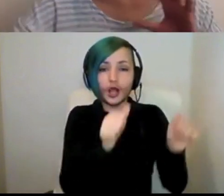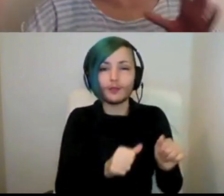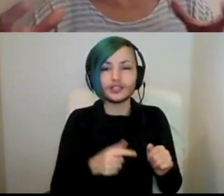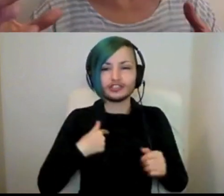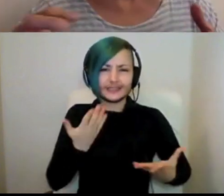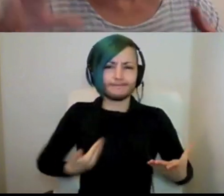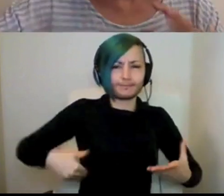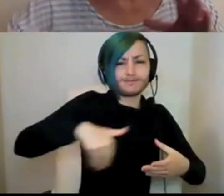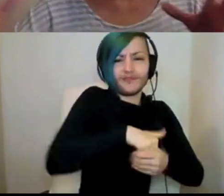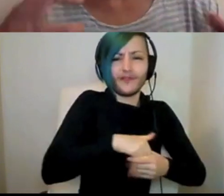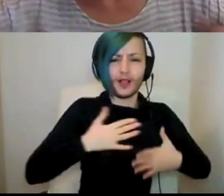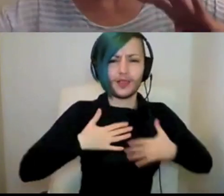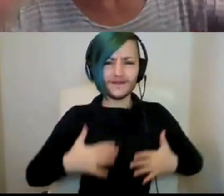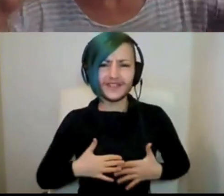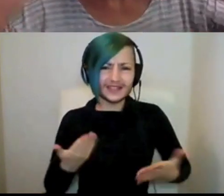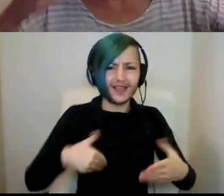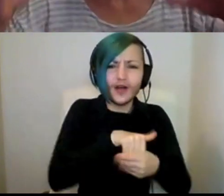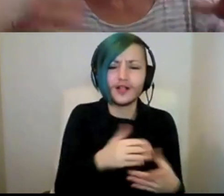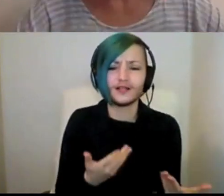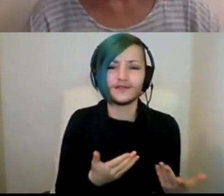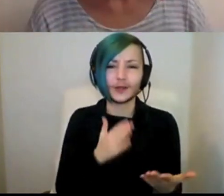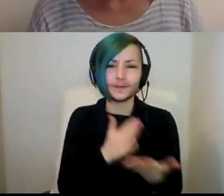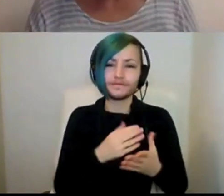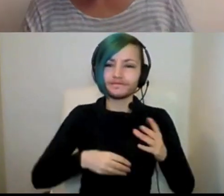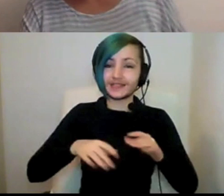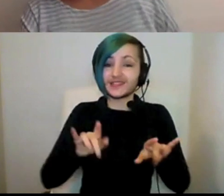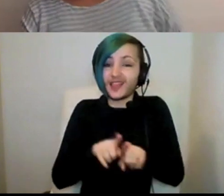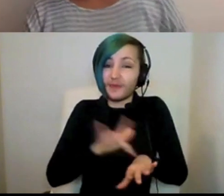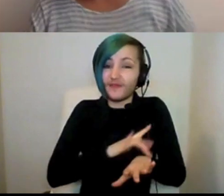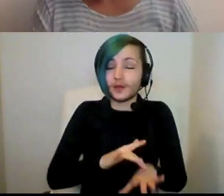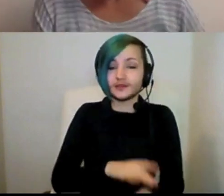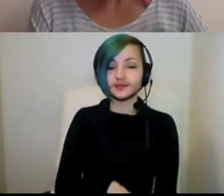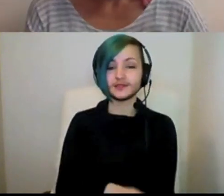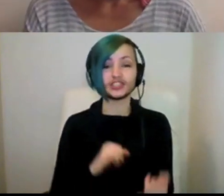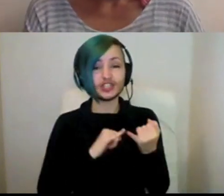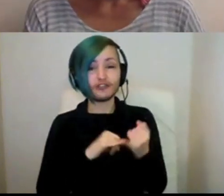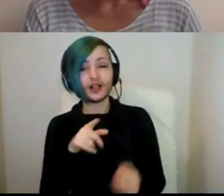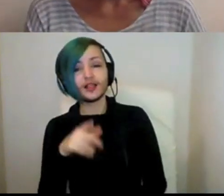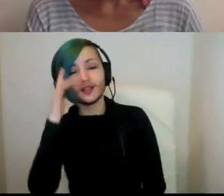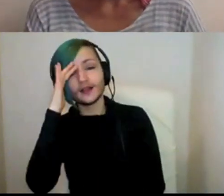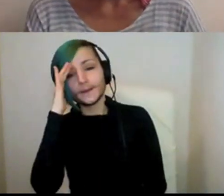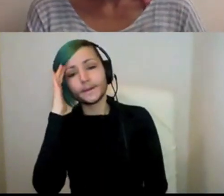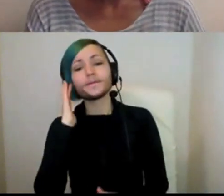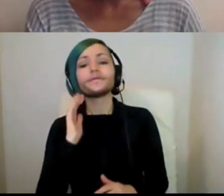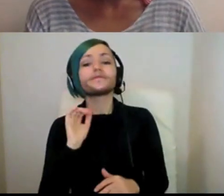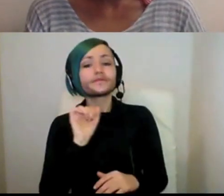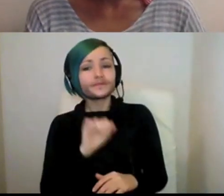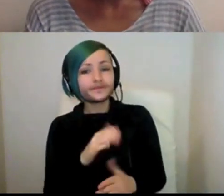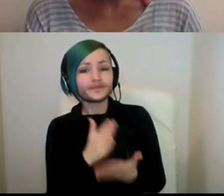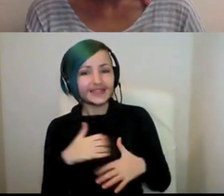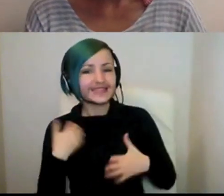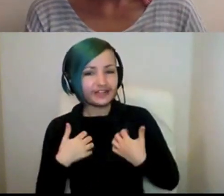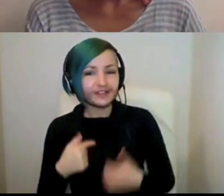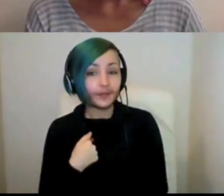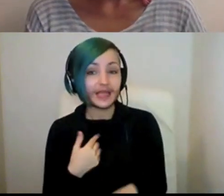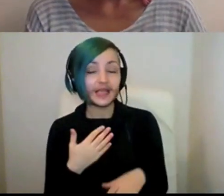them. So it slips this performative. I think the other thing, I think what I had said, because we've got, what's been really interesting for me